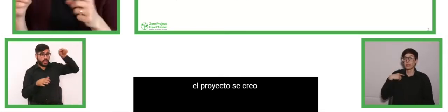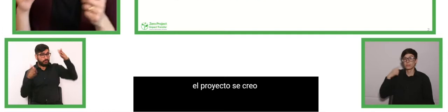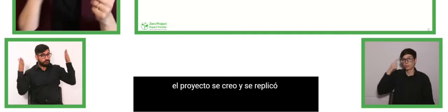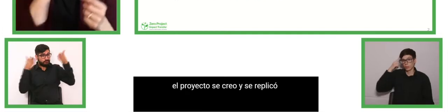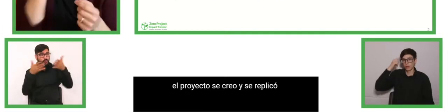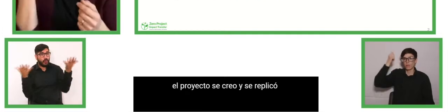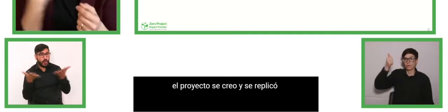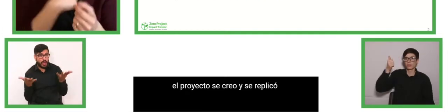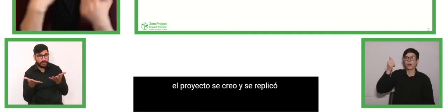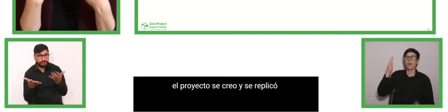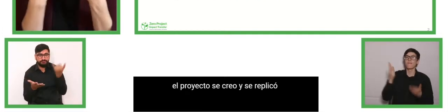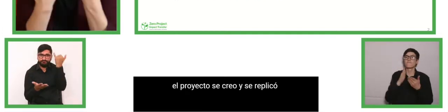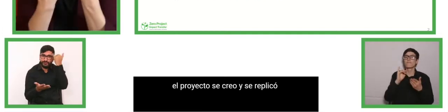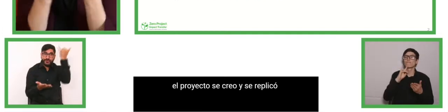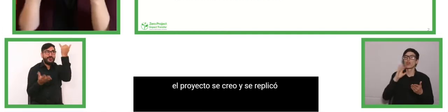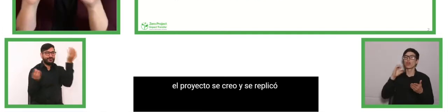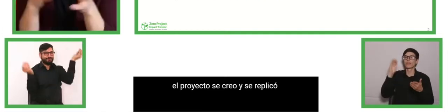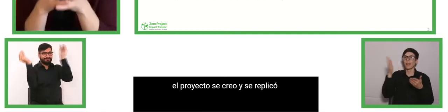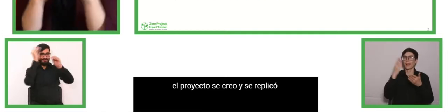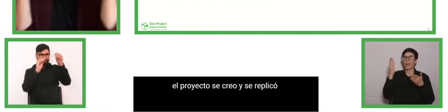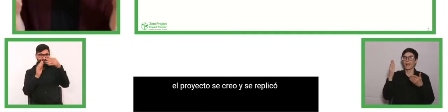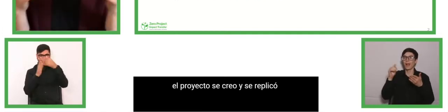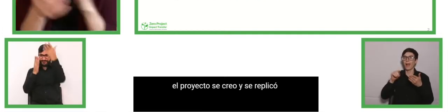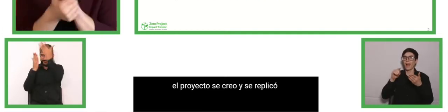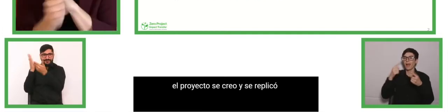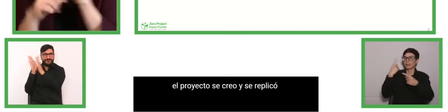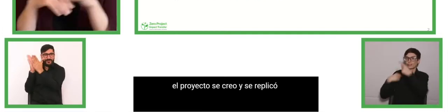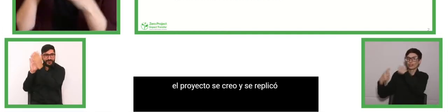corresponding written languages.